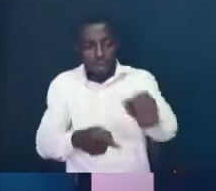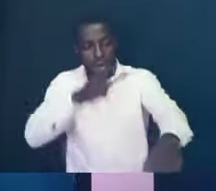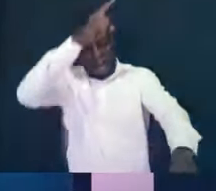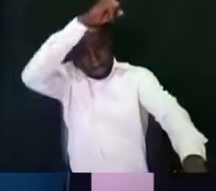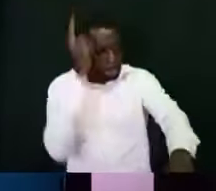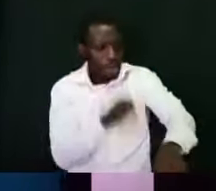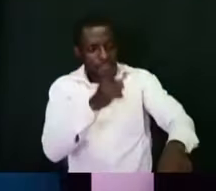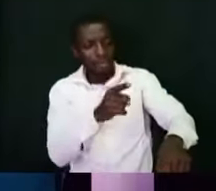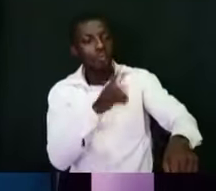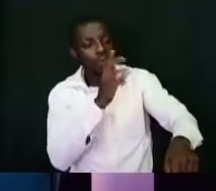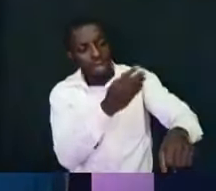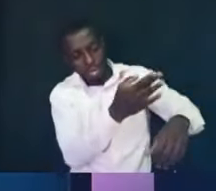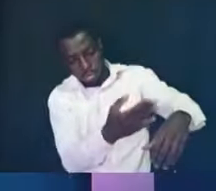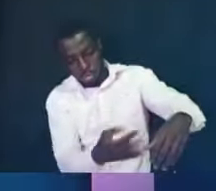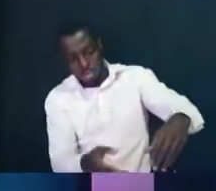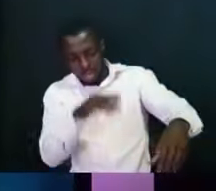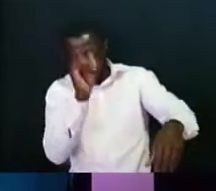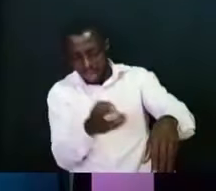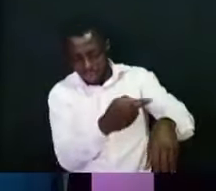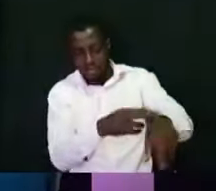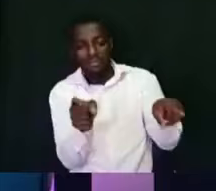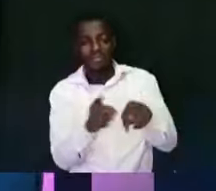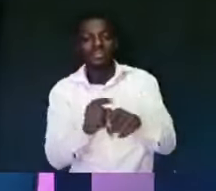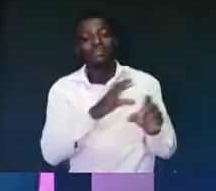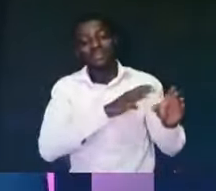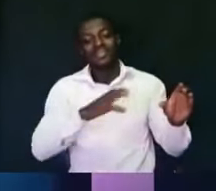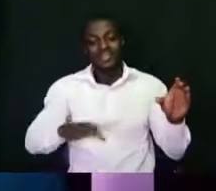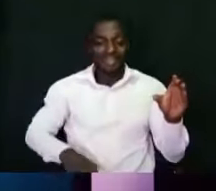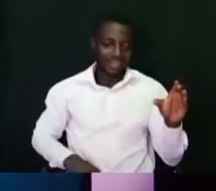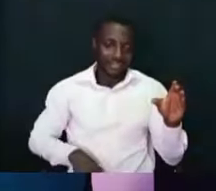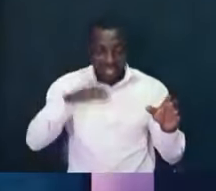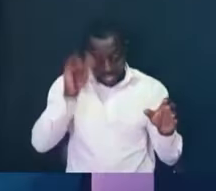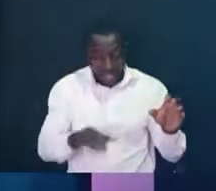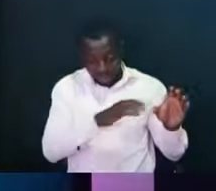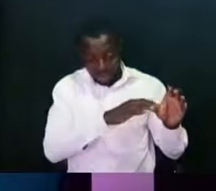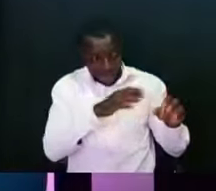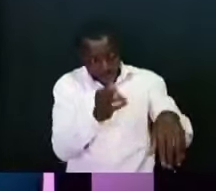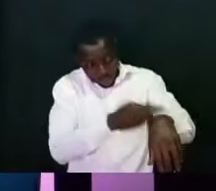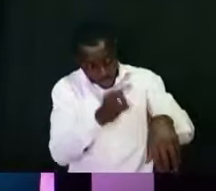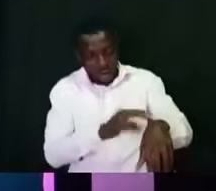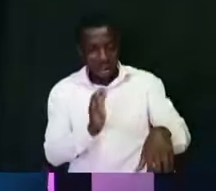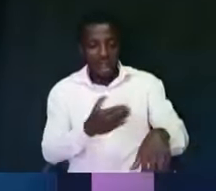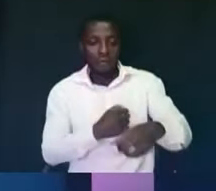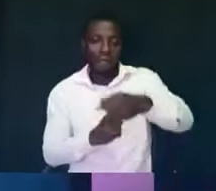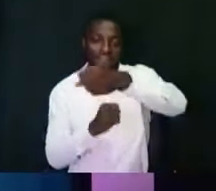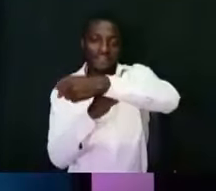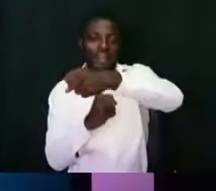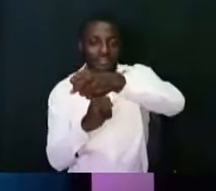rock is Christ. He is our foundation. And he is with